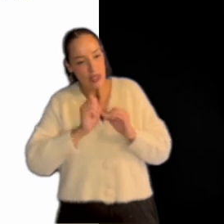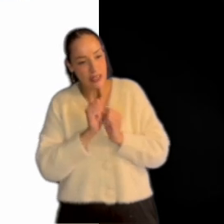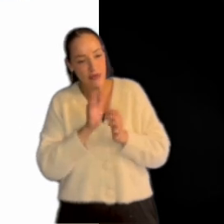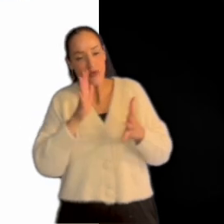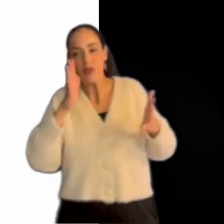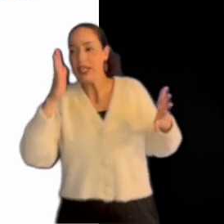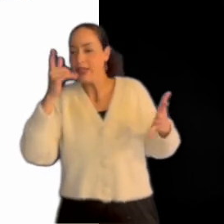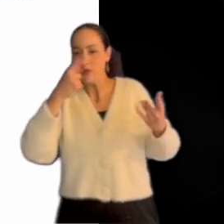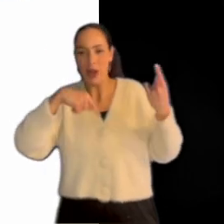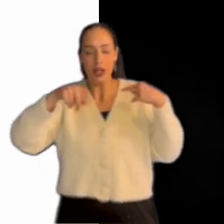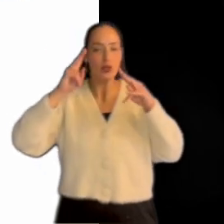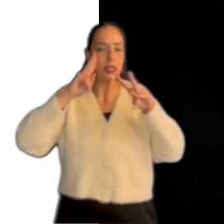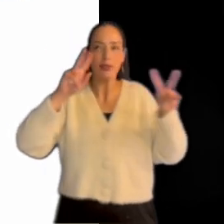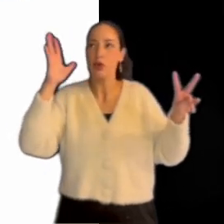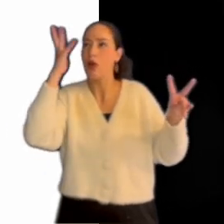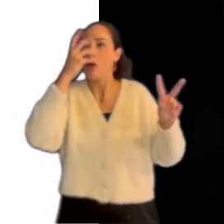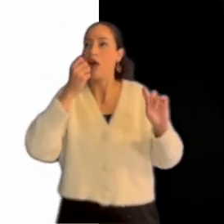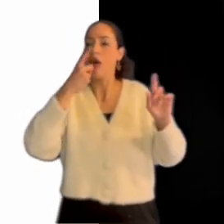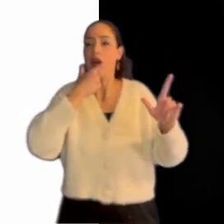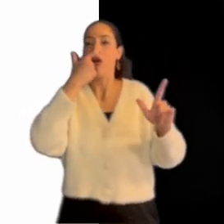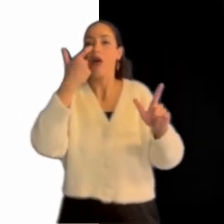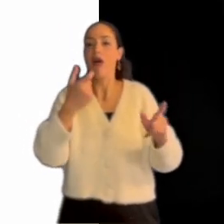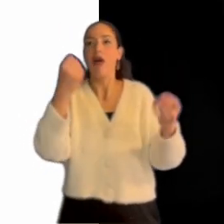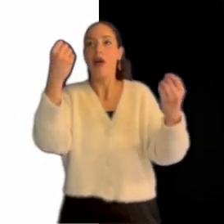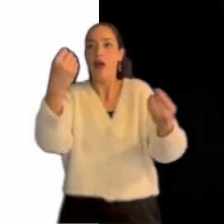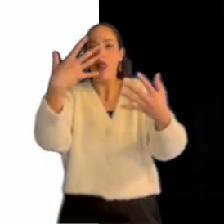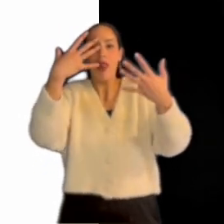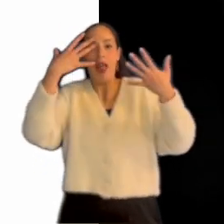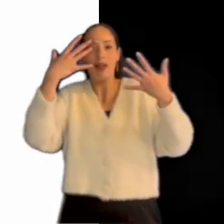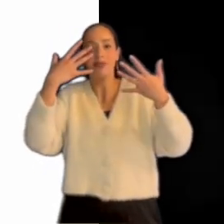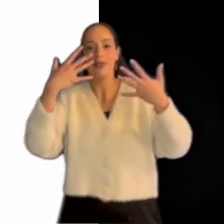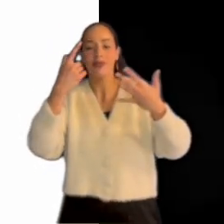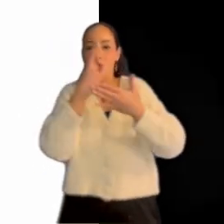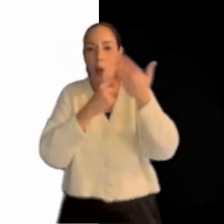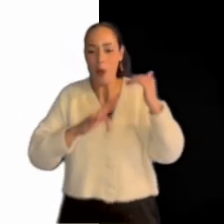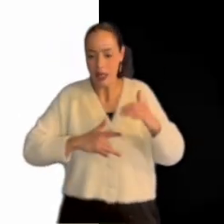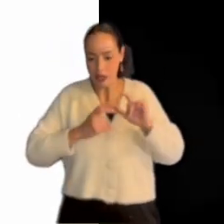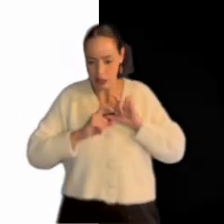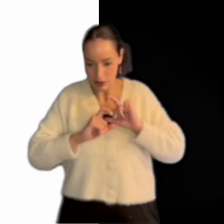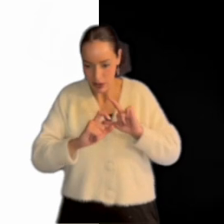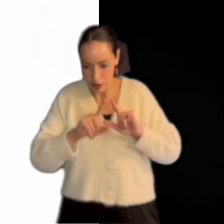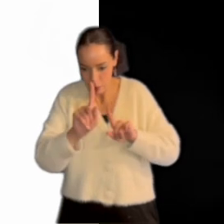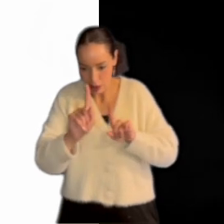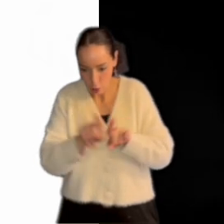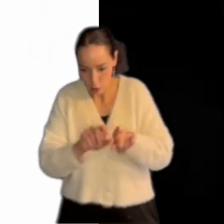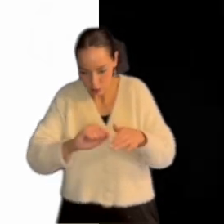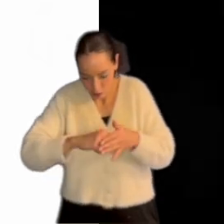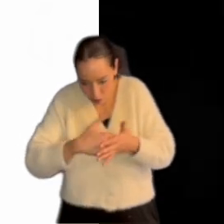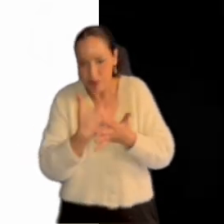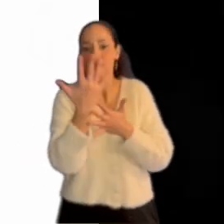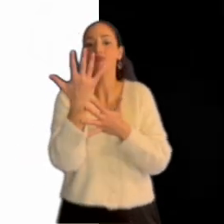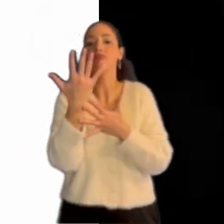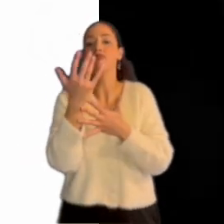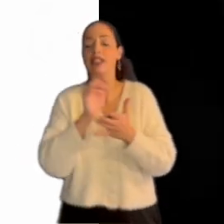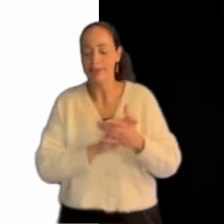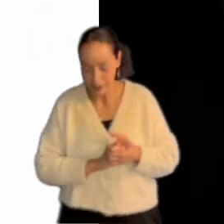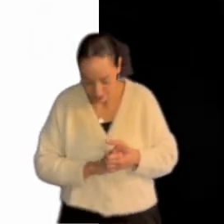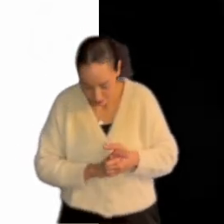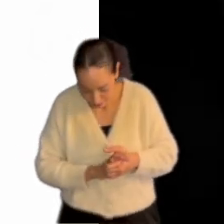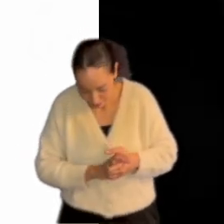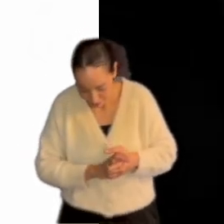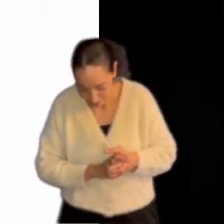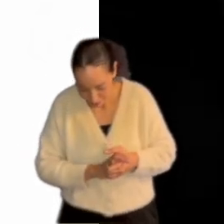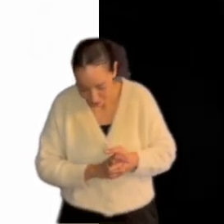but thrive as well. Remember those qualities of reconnection in Chapter 4, the significance of kindness, compassion,